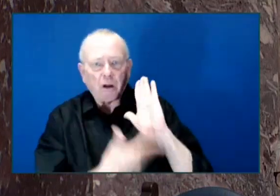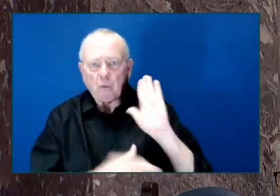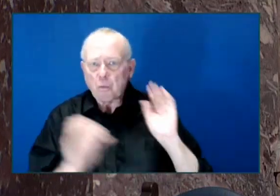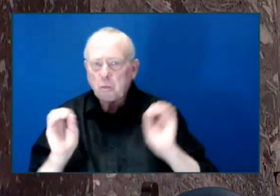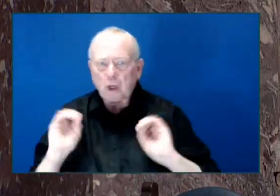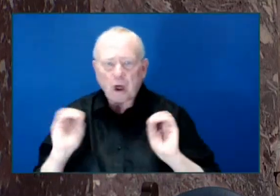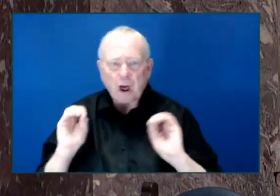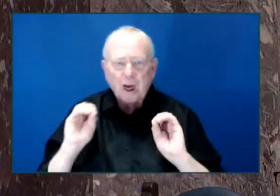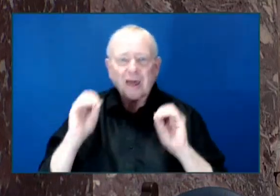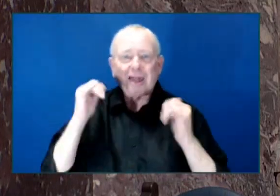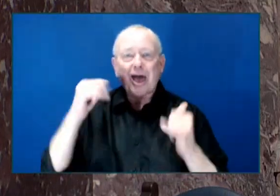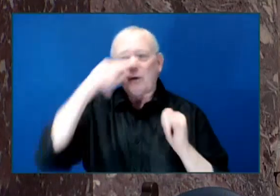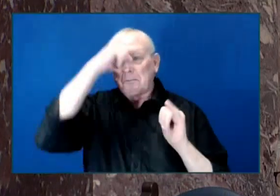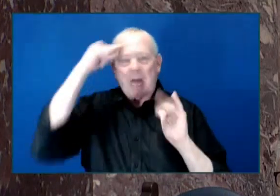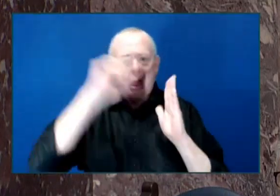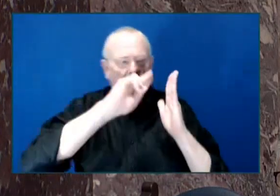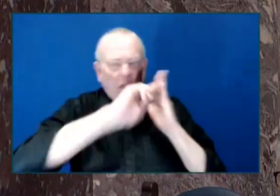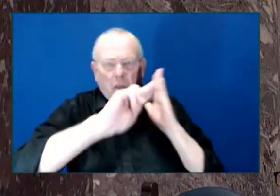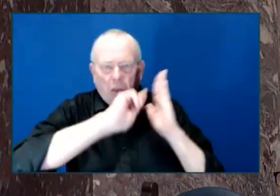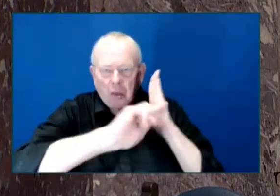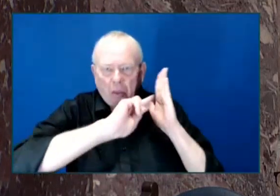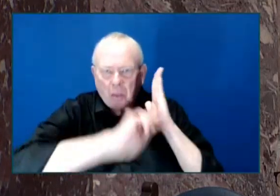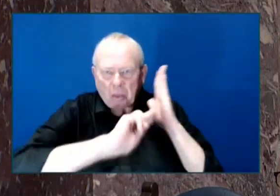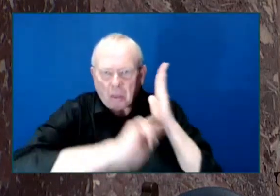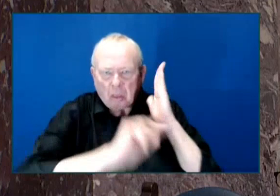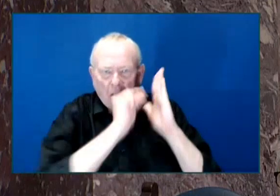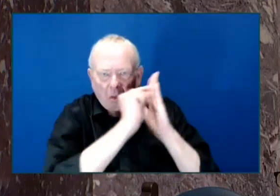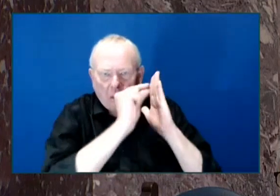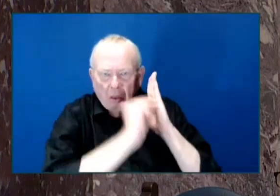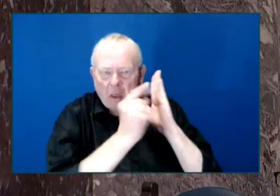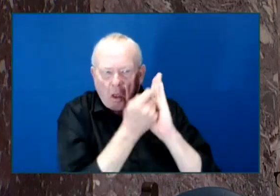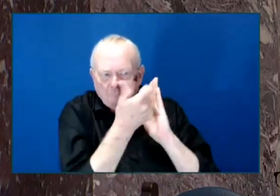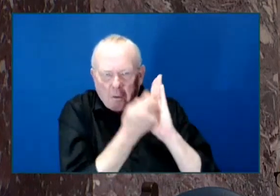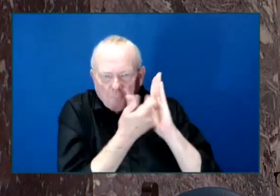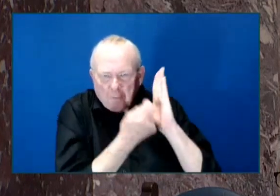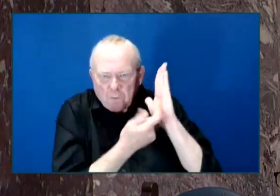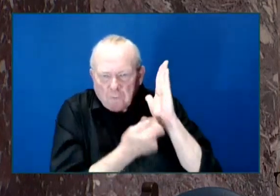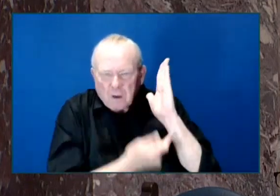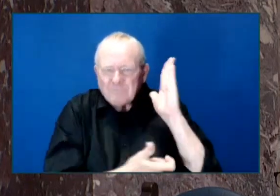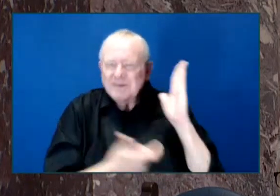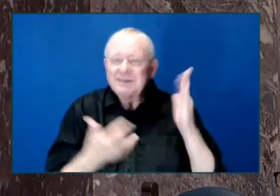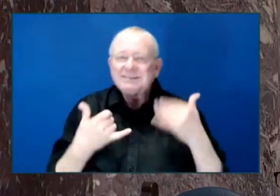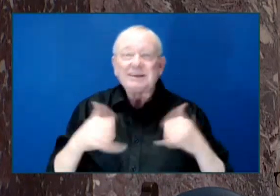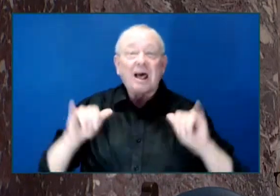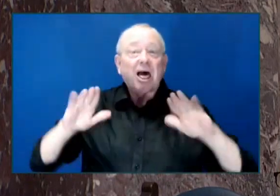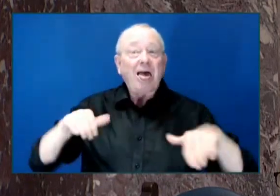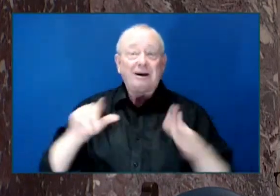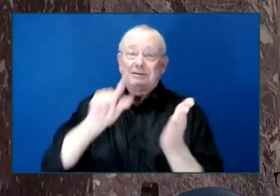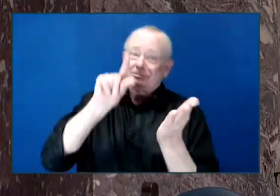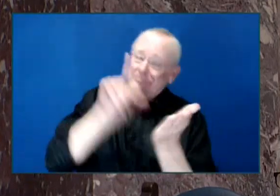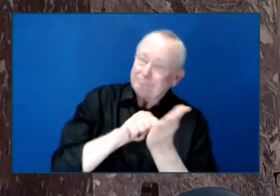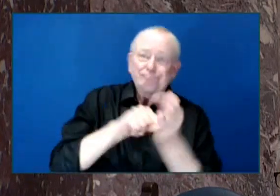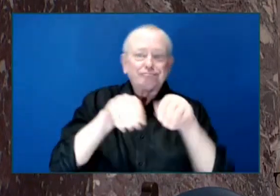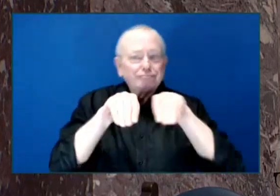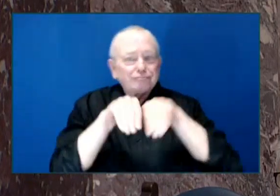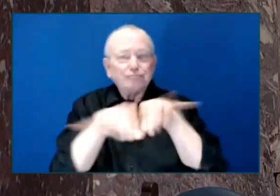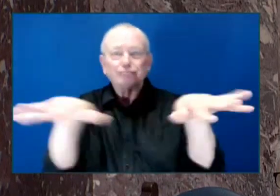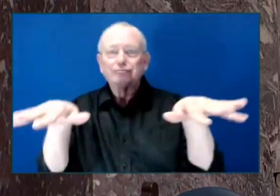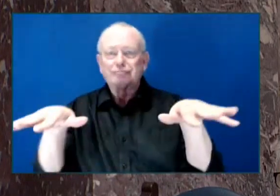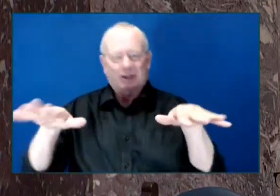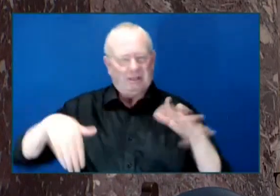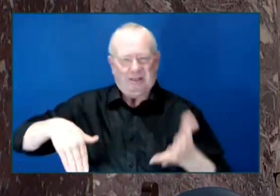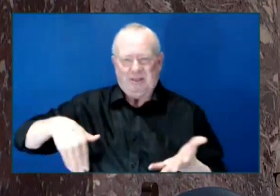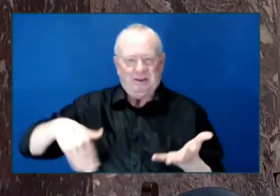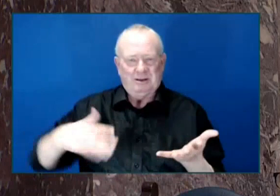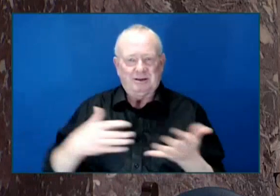no release date. Now, yesterday I asked the Premier if he would commit to releasing the